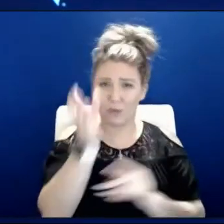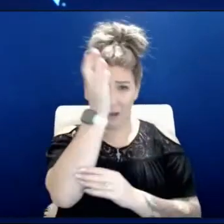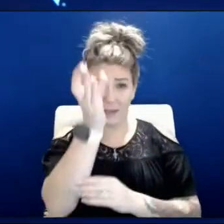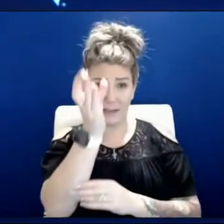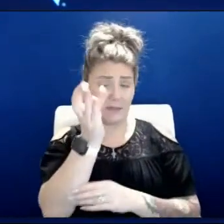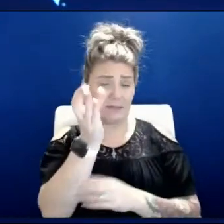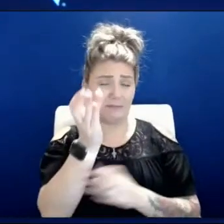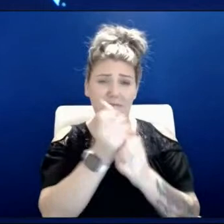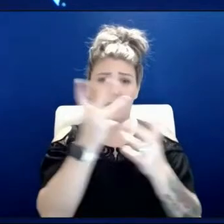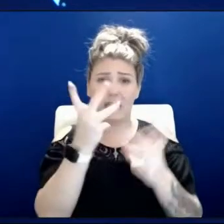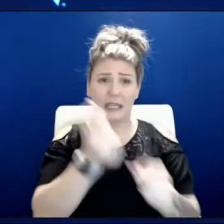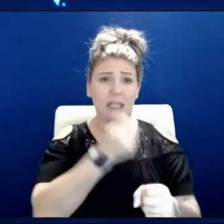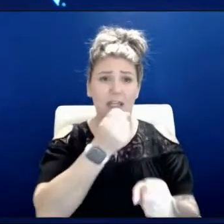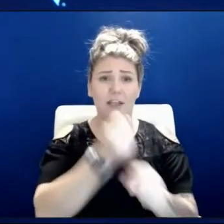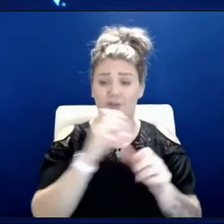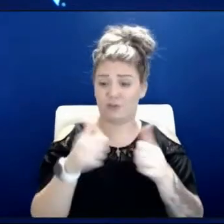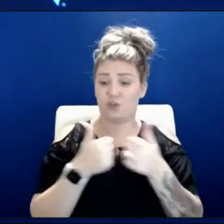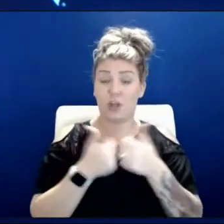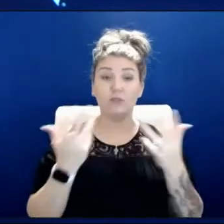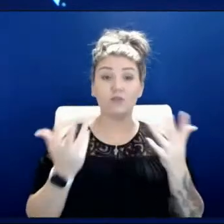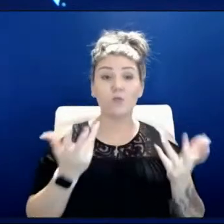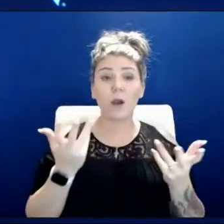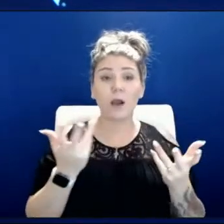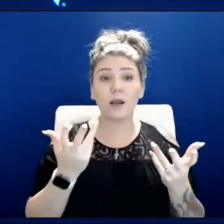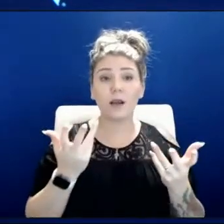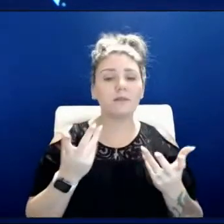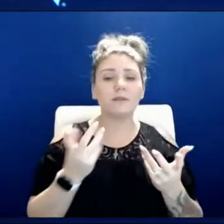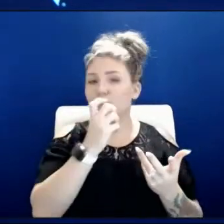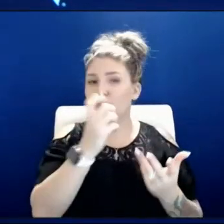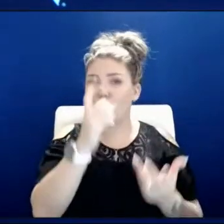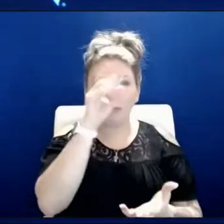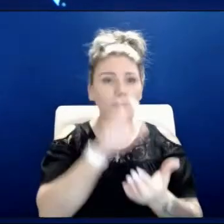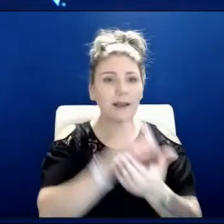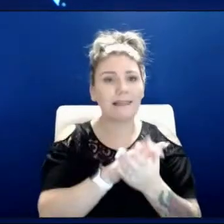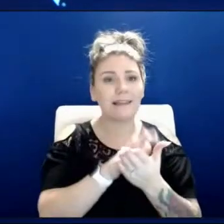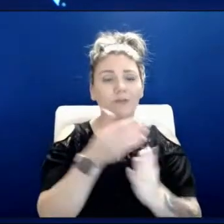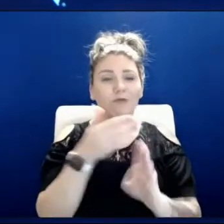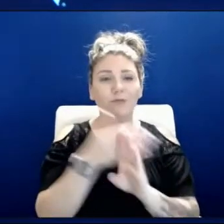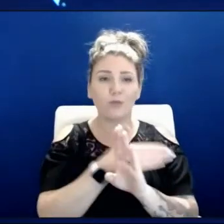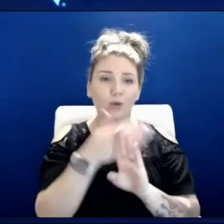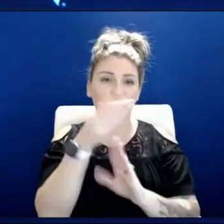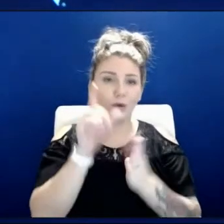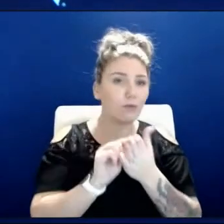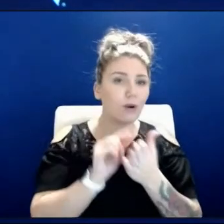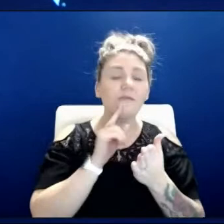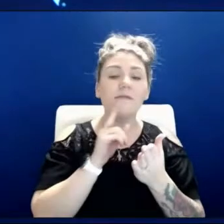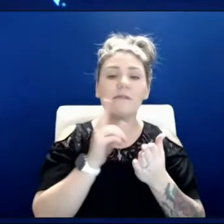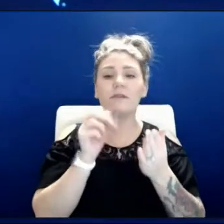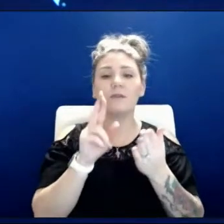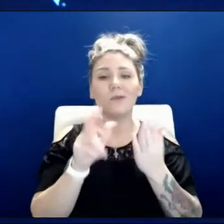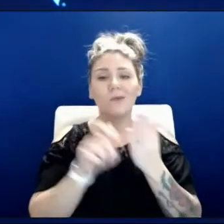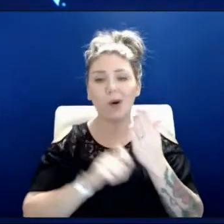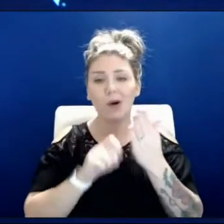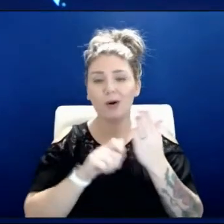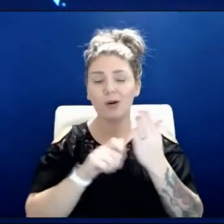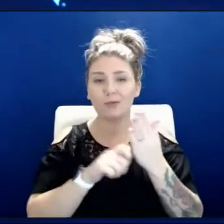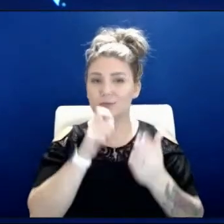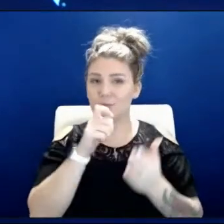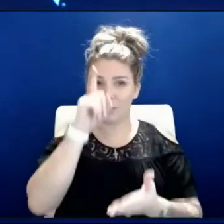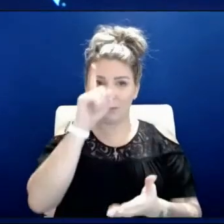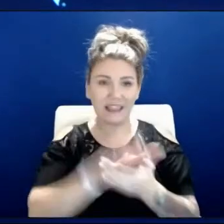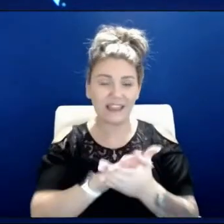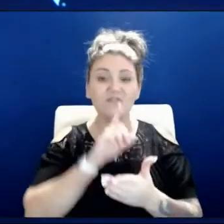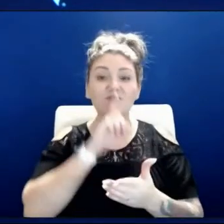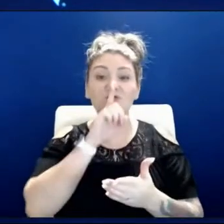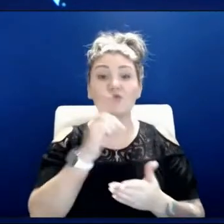The challenge to us is this: don't believe on a preprint edition or a preprint article, don't believe that it's true just because it